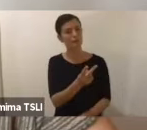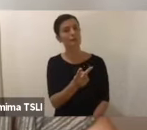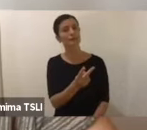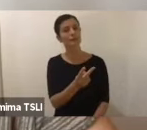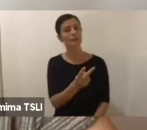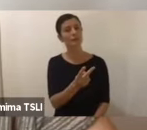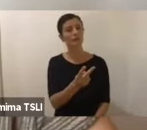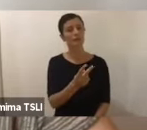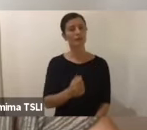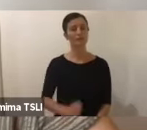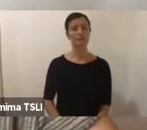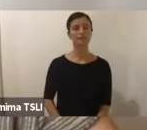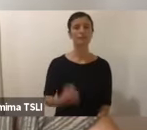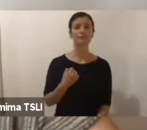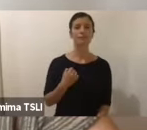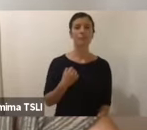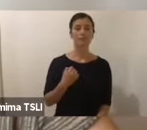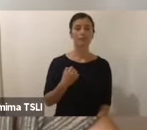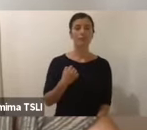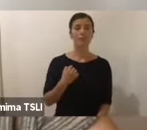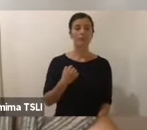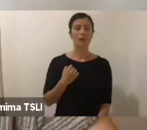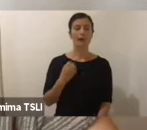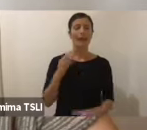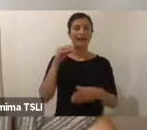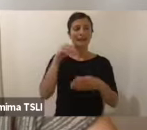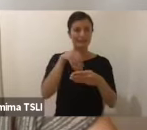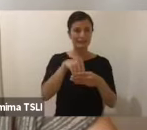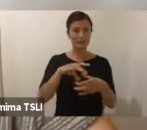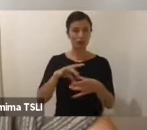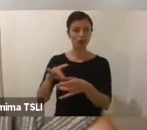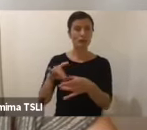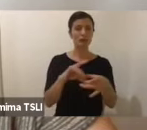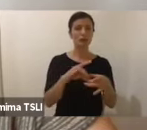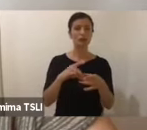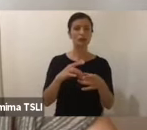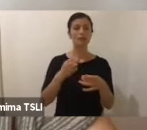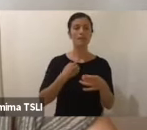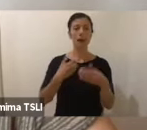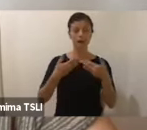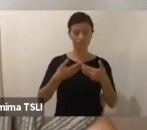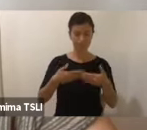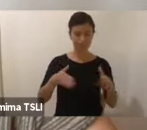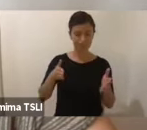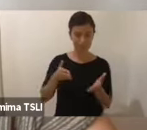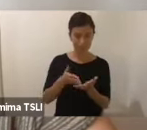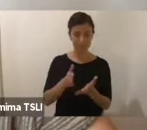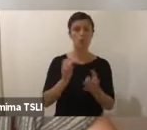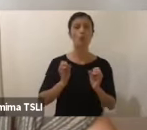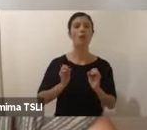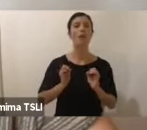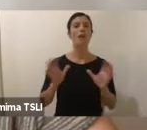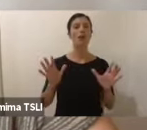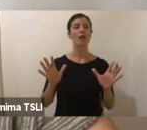liberation and i'm gladdened that i'm safe enough to be around so that people can actually point that out to me